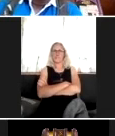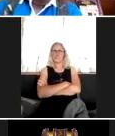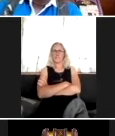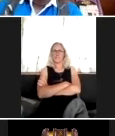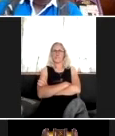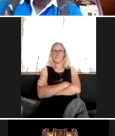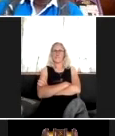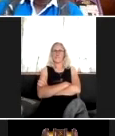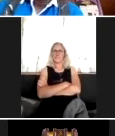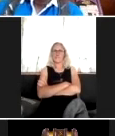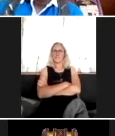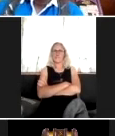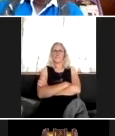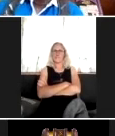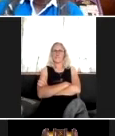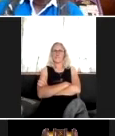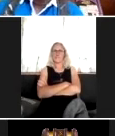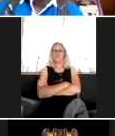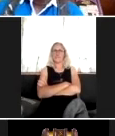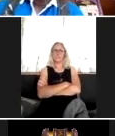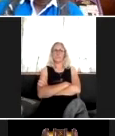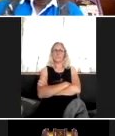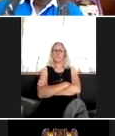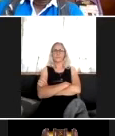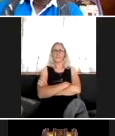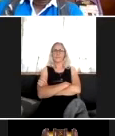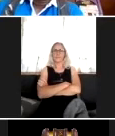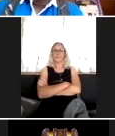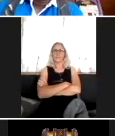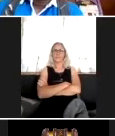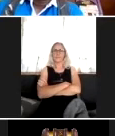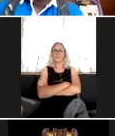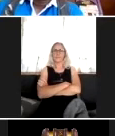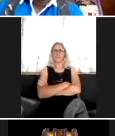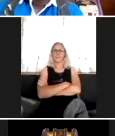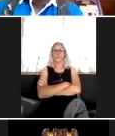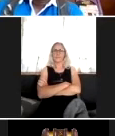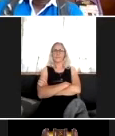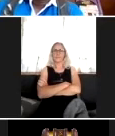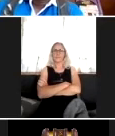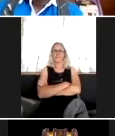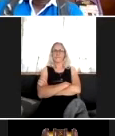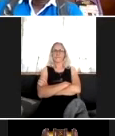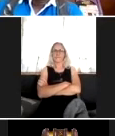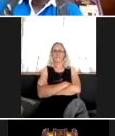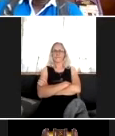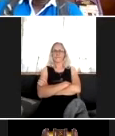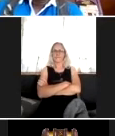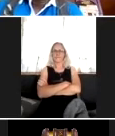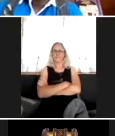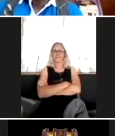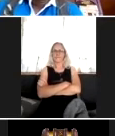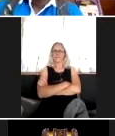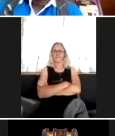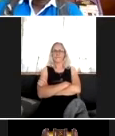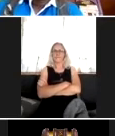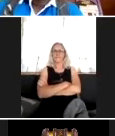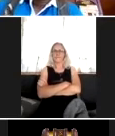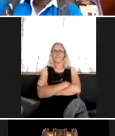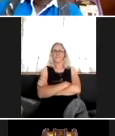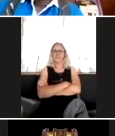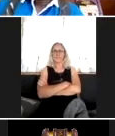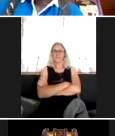same purpose, which is to fly. But there are different kinds of birds. Every fish has combined has the same